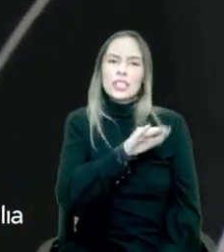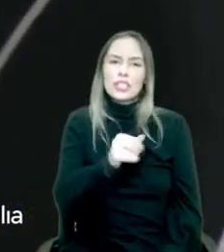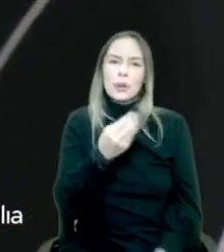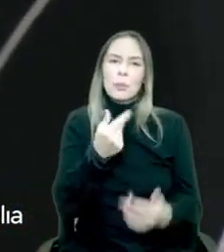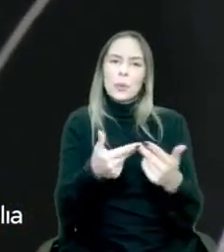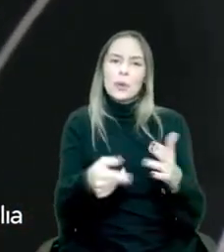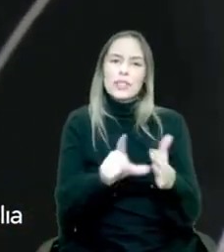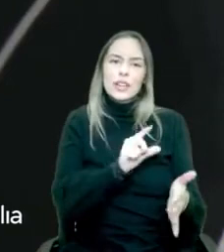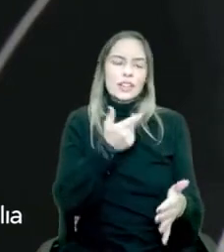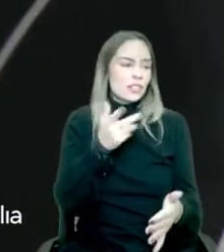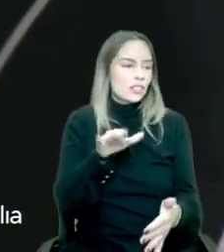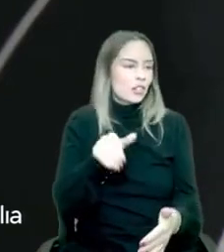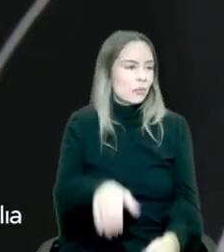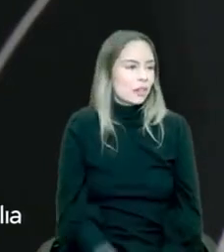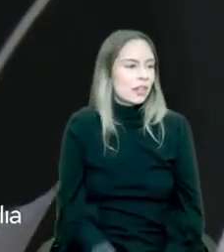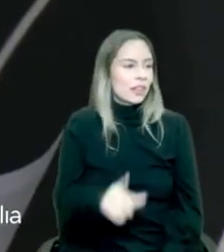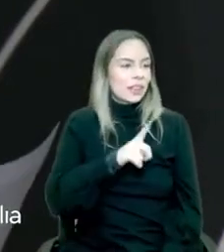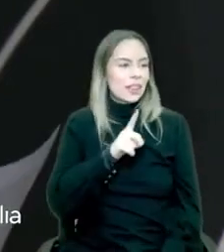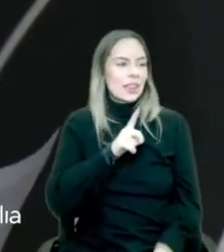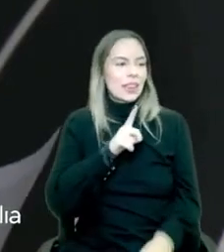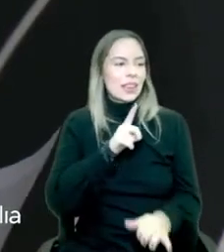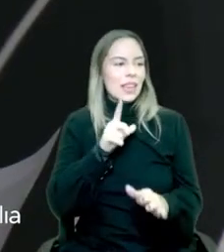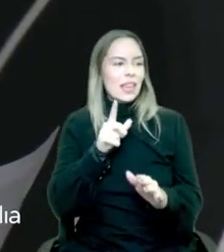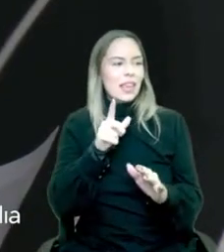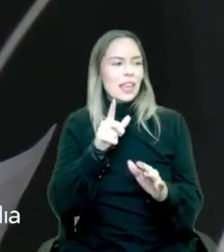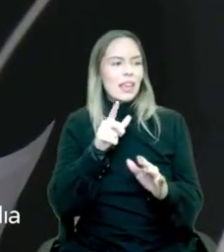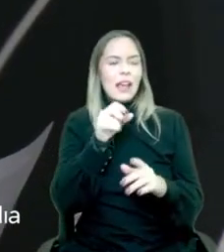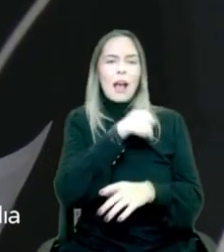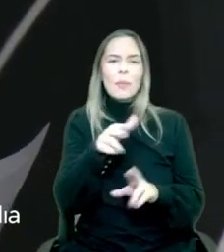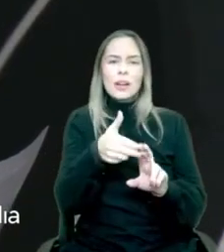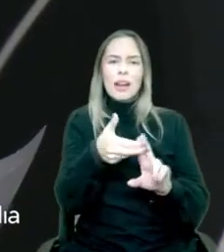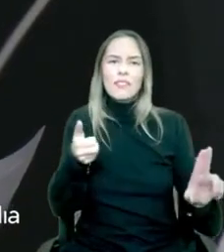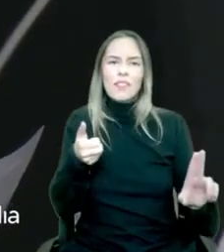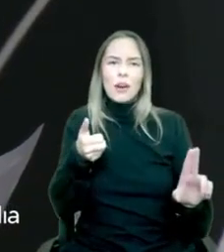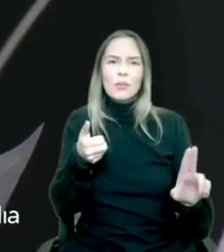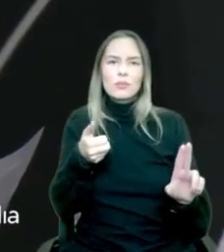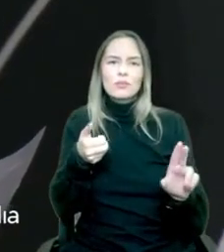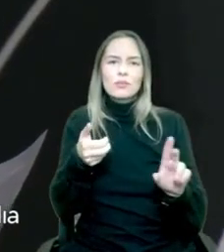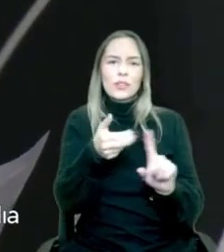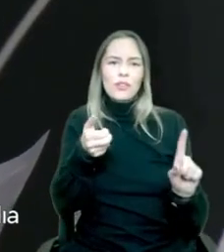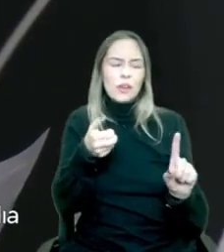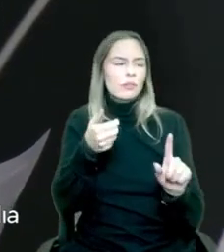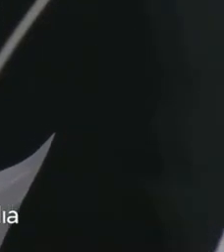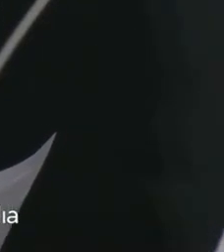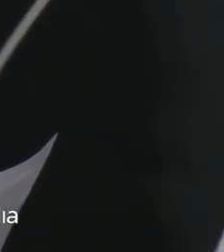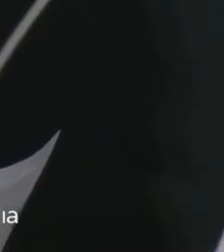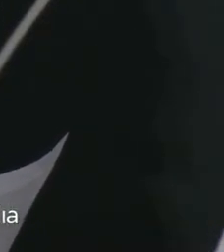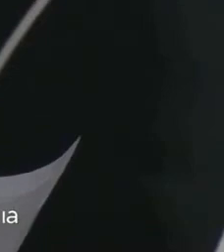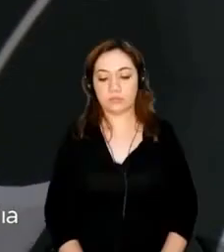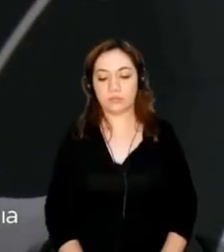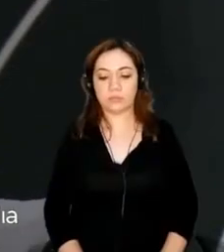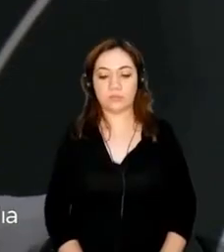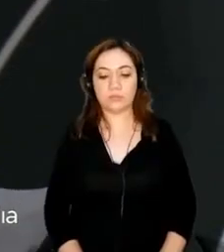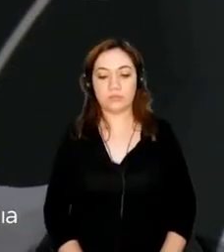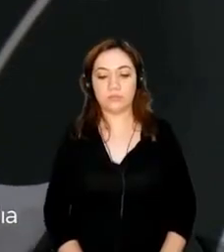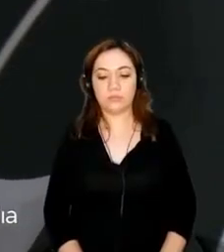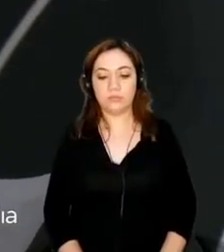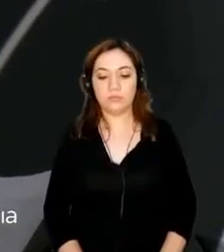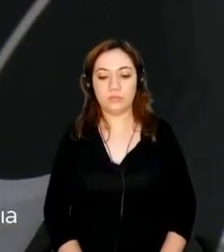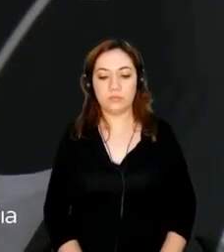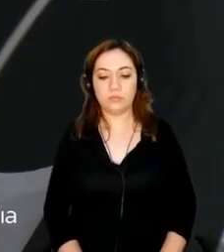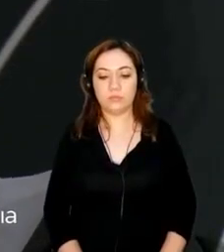kind of fraud environment. I think that around $12.5 billion was lost by Americans last